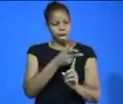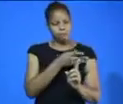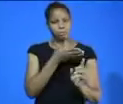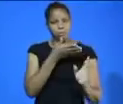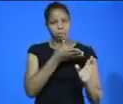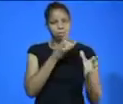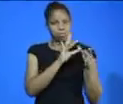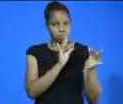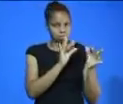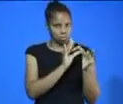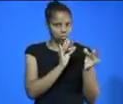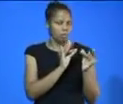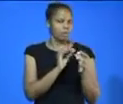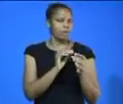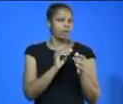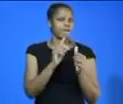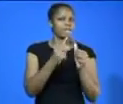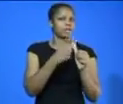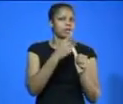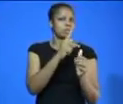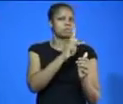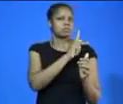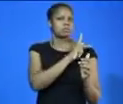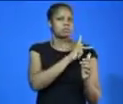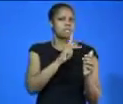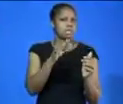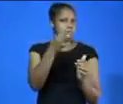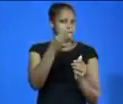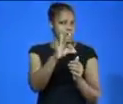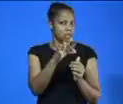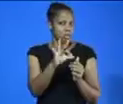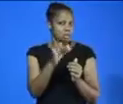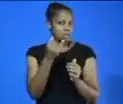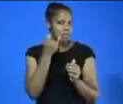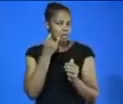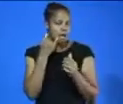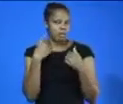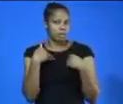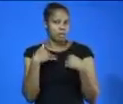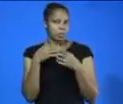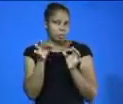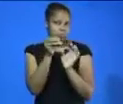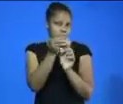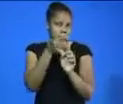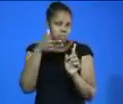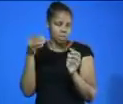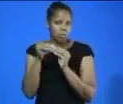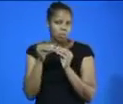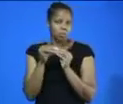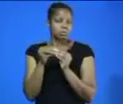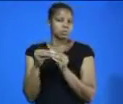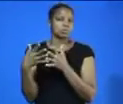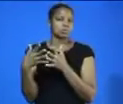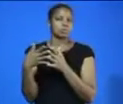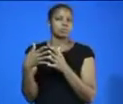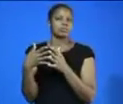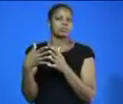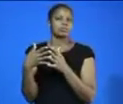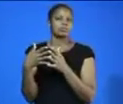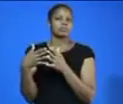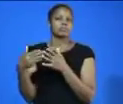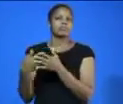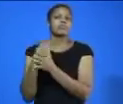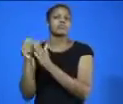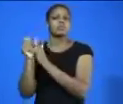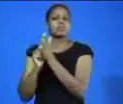1 Kings 19. So it's a New Testament text. Elijah was a man subject